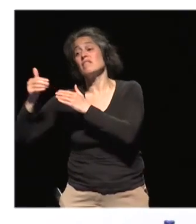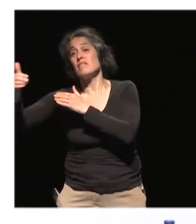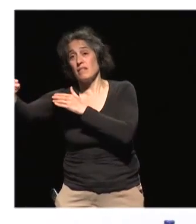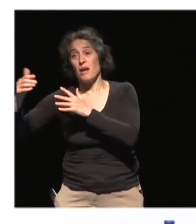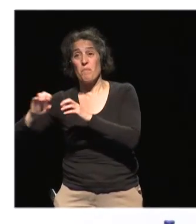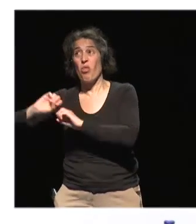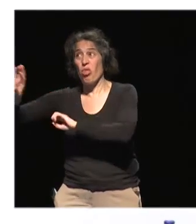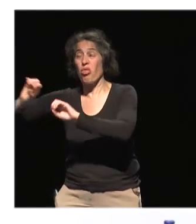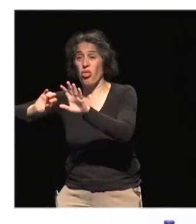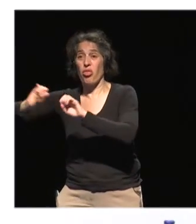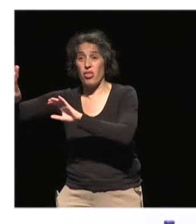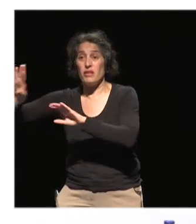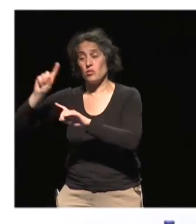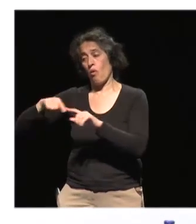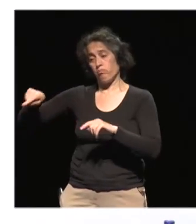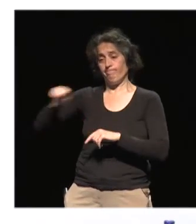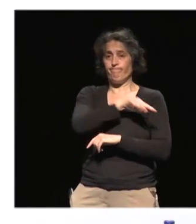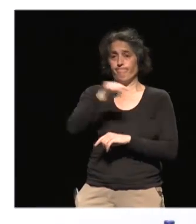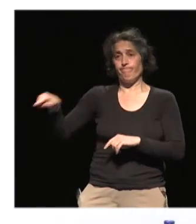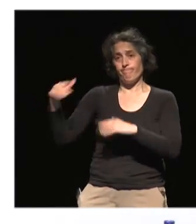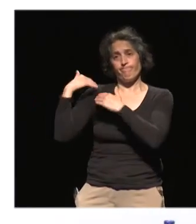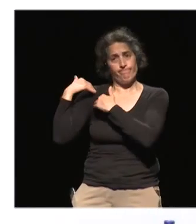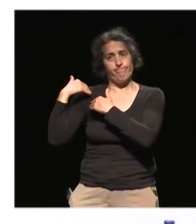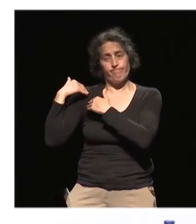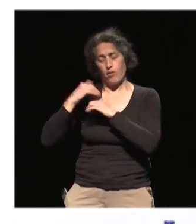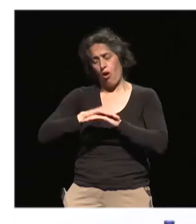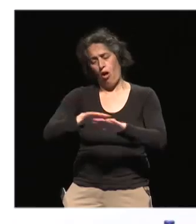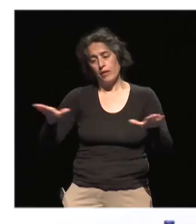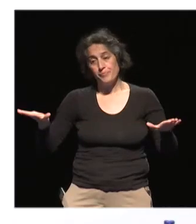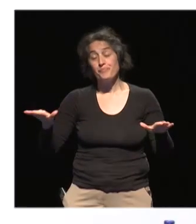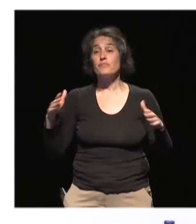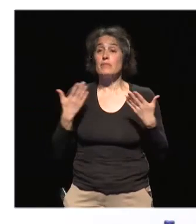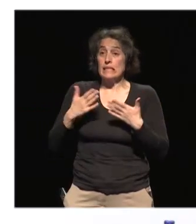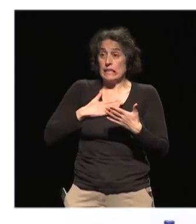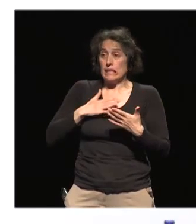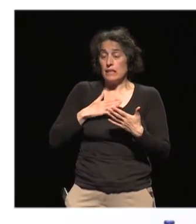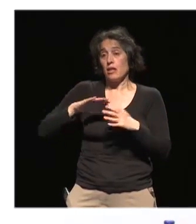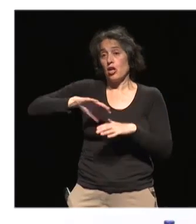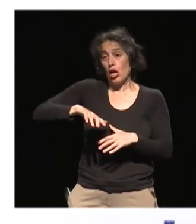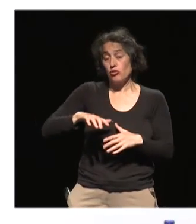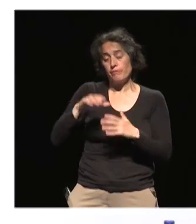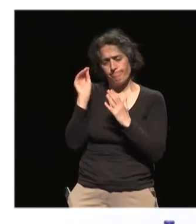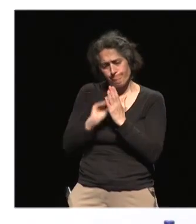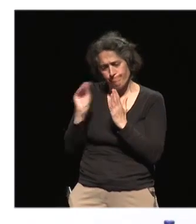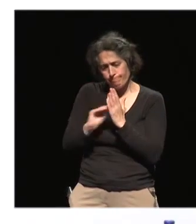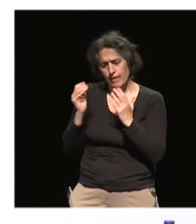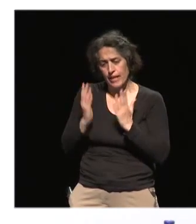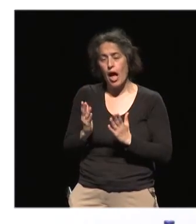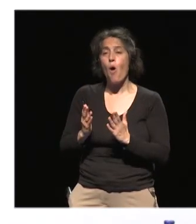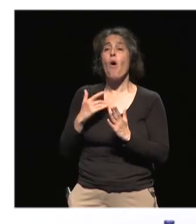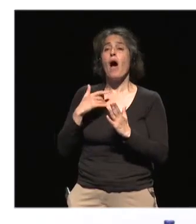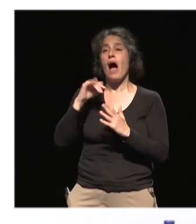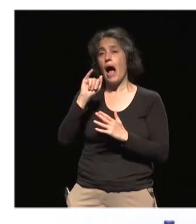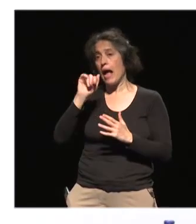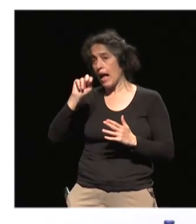country, we are in the process of preparing our INDC that we hope to submit well in advance of